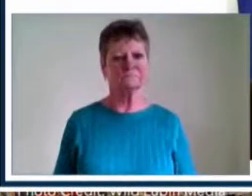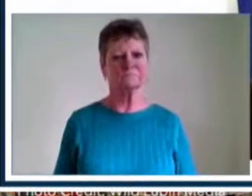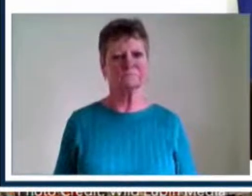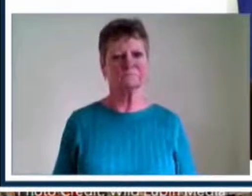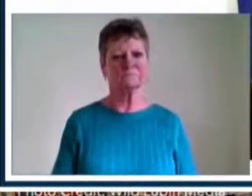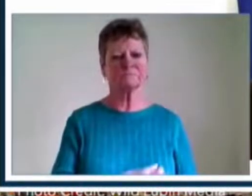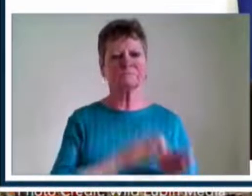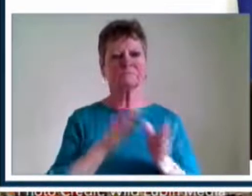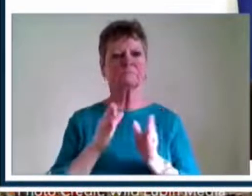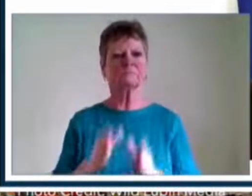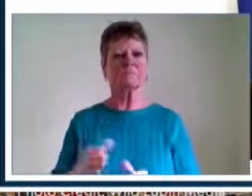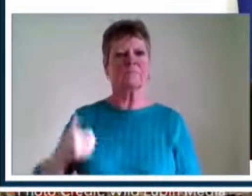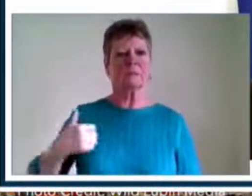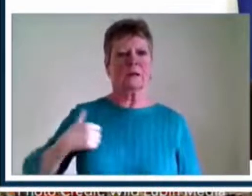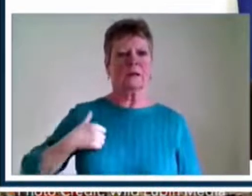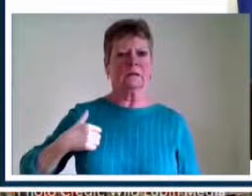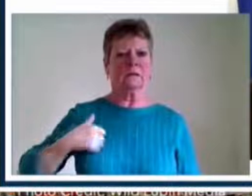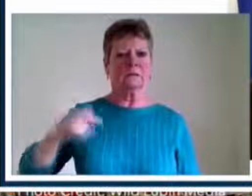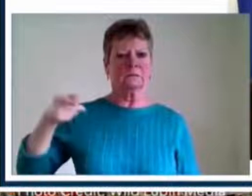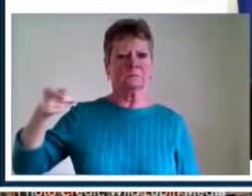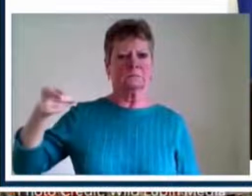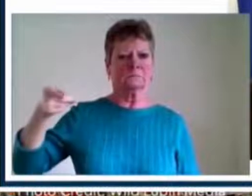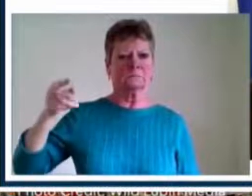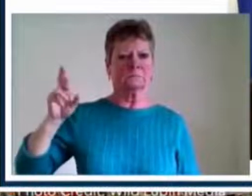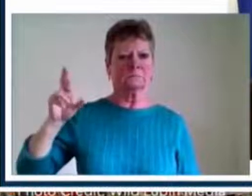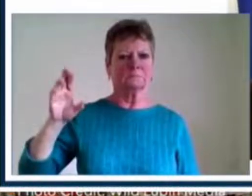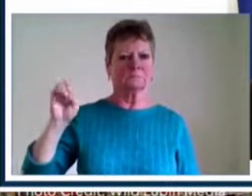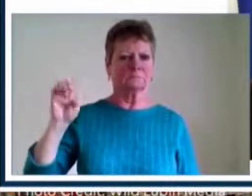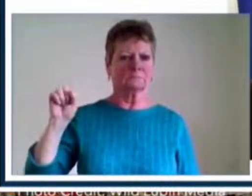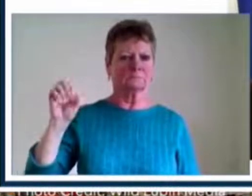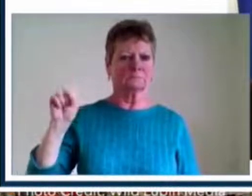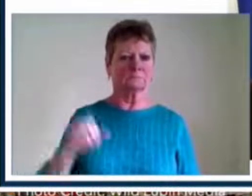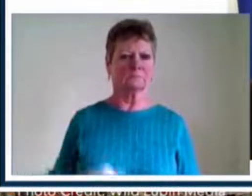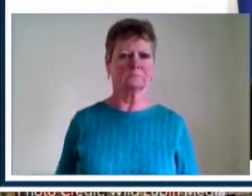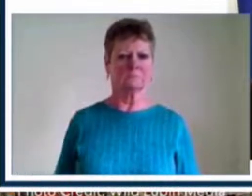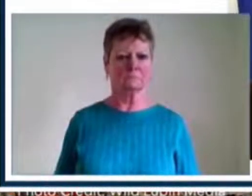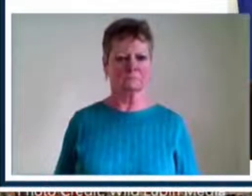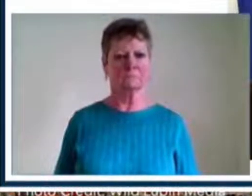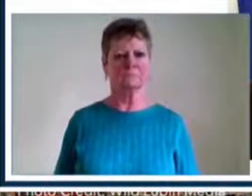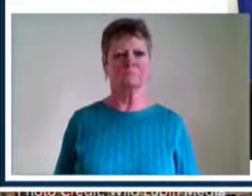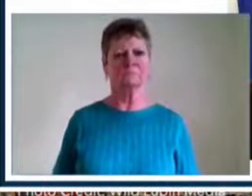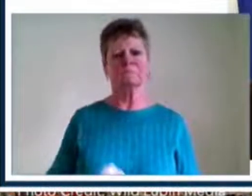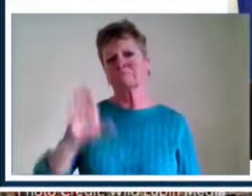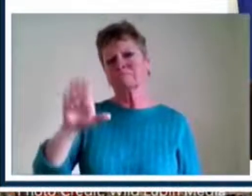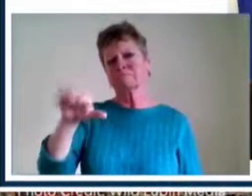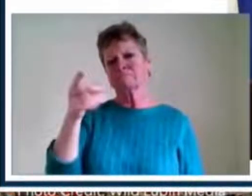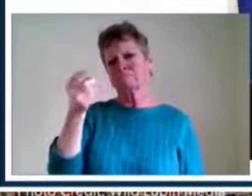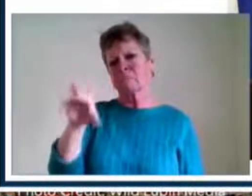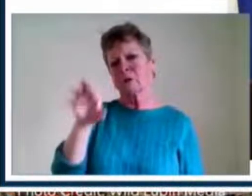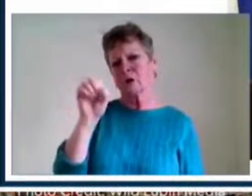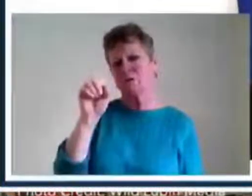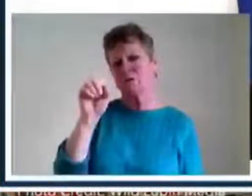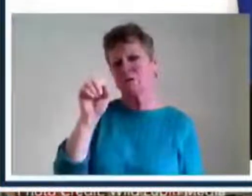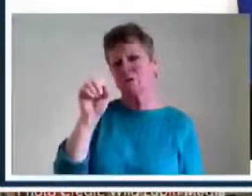Keith Doucette with Canadian Press. Go ahead, Keith. Thanks. Dr. Strang, I'm wondering if we're doing anything to look for the